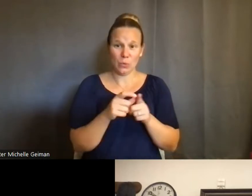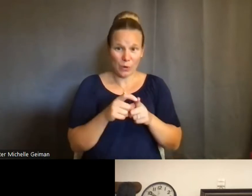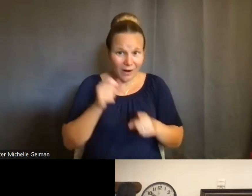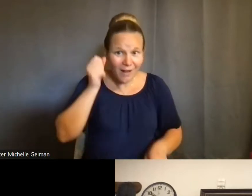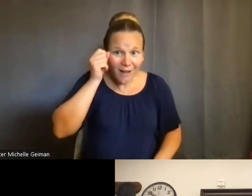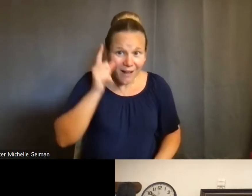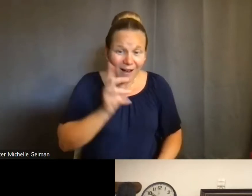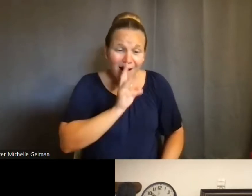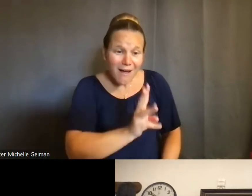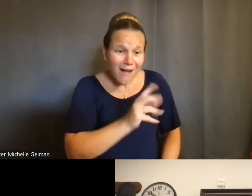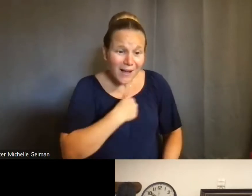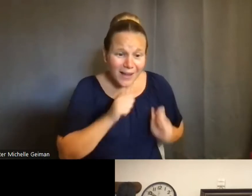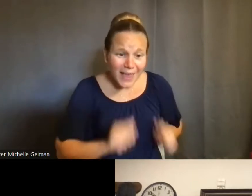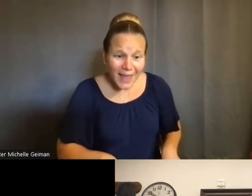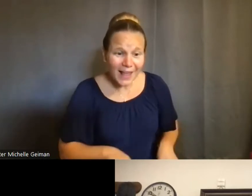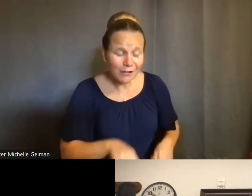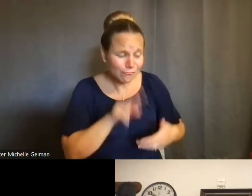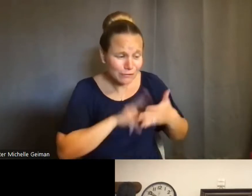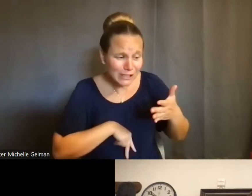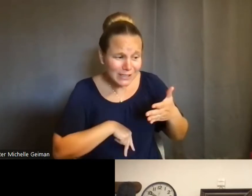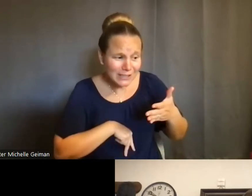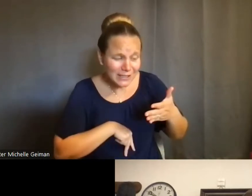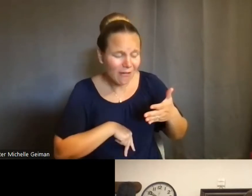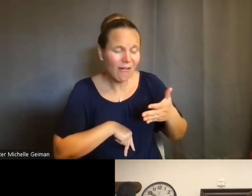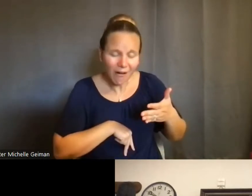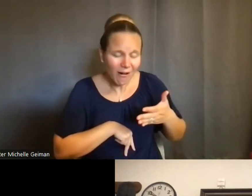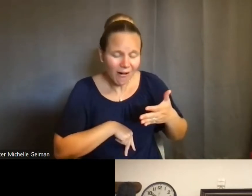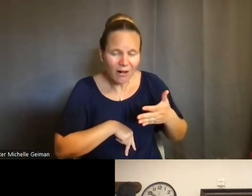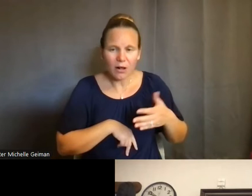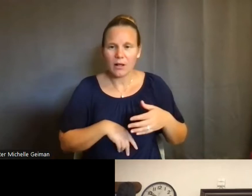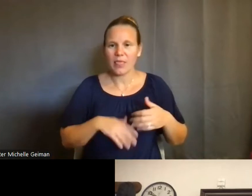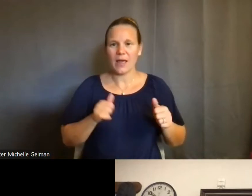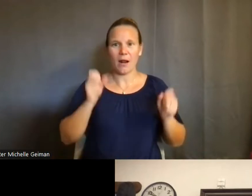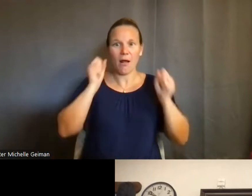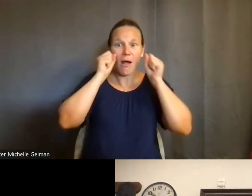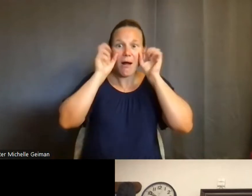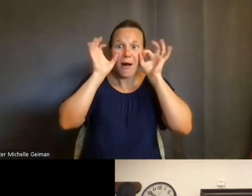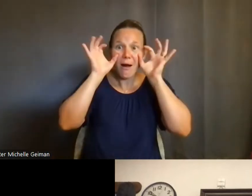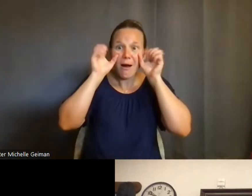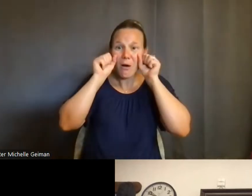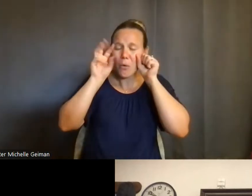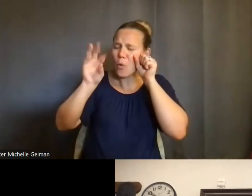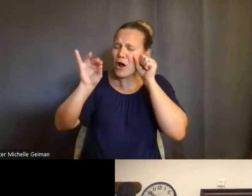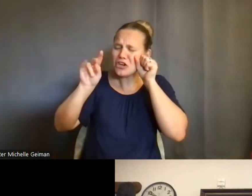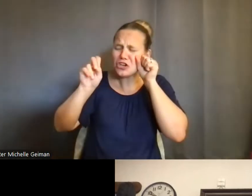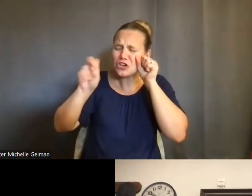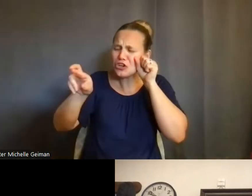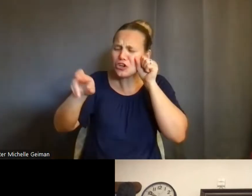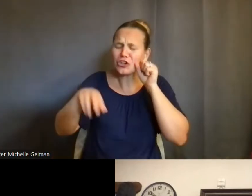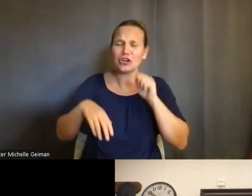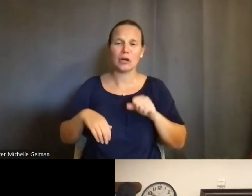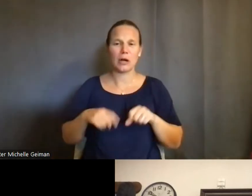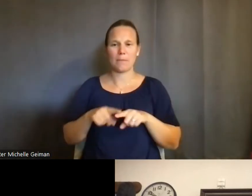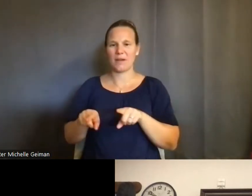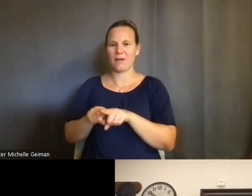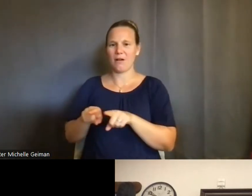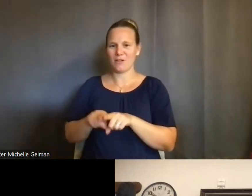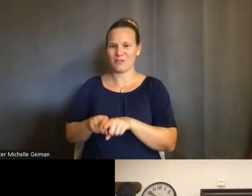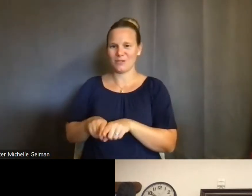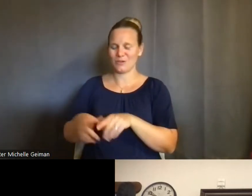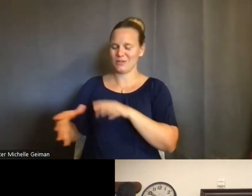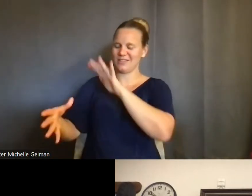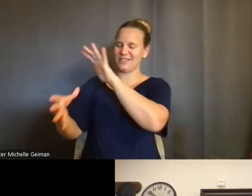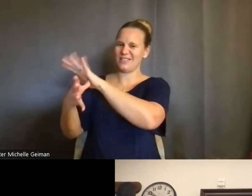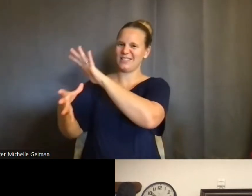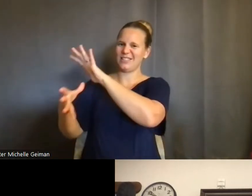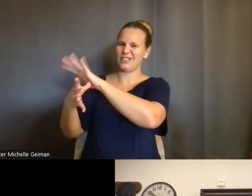an amazing thing. There's really no substitute for it. But you also get that when you shake the hands of the seniors that graduate in